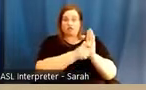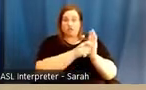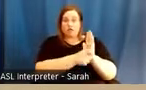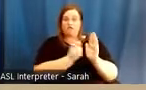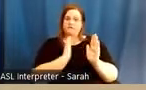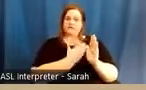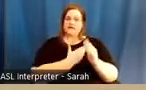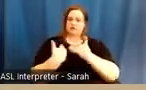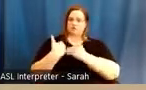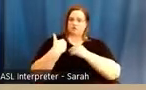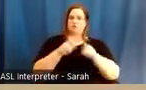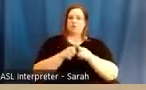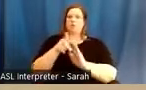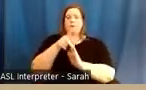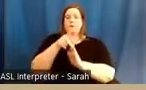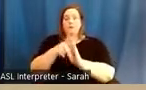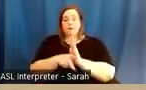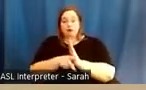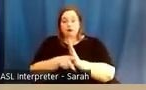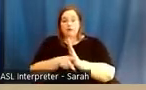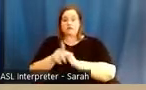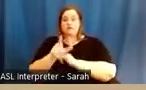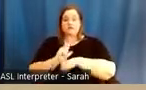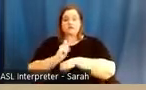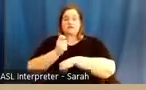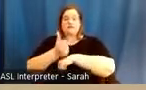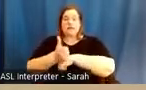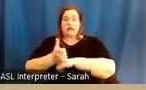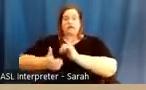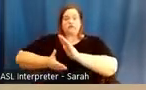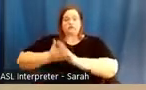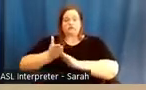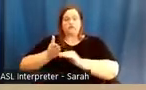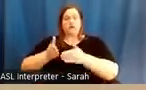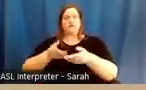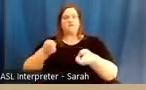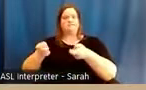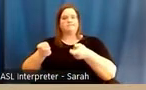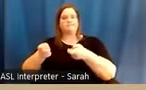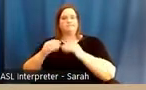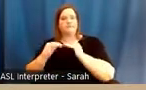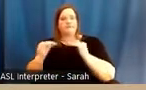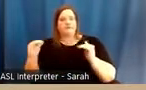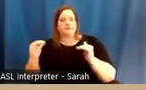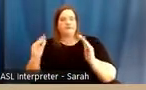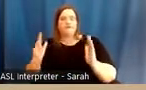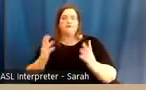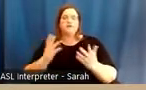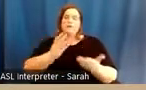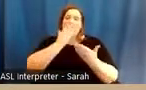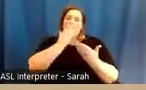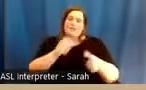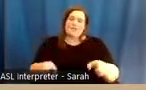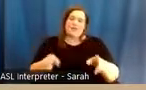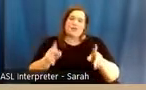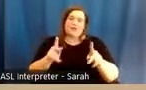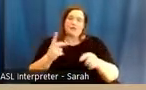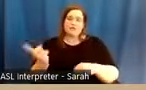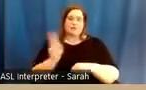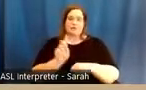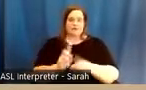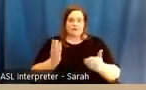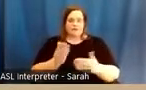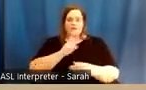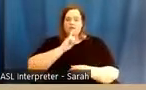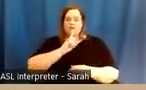in the way the policy might get set at the administrative level. So thank you for the opportunity to come here and be really